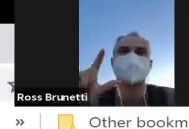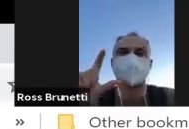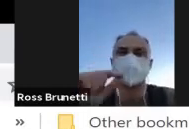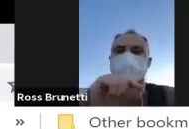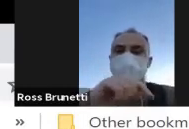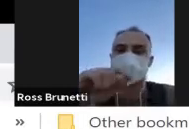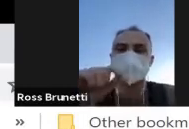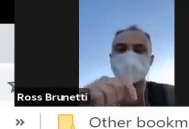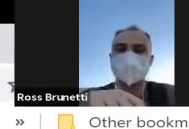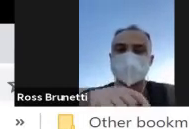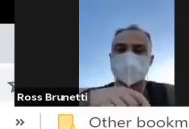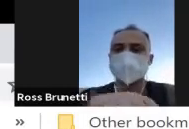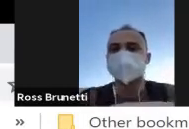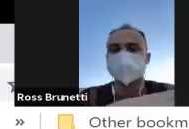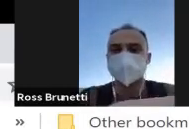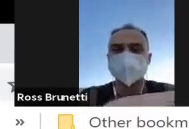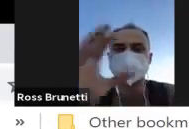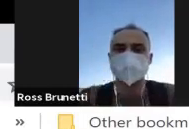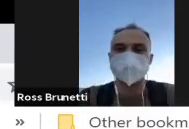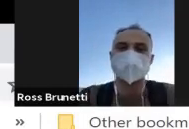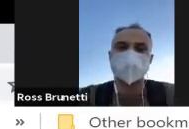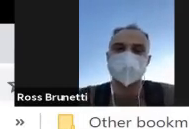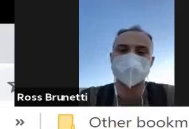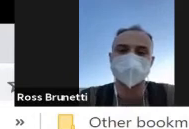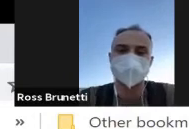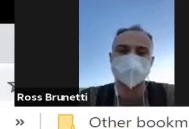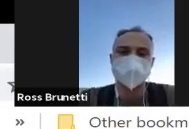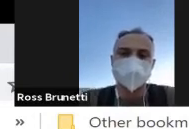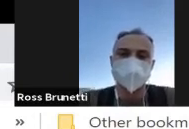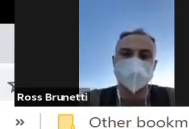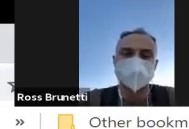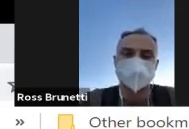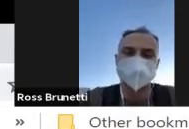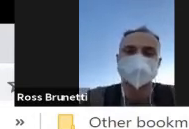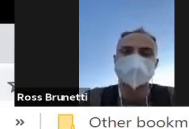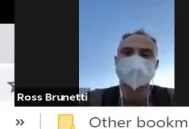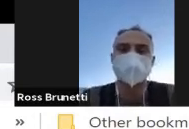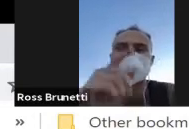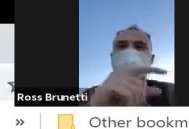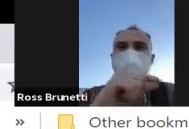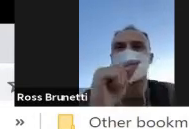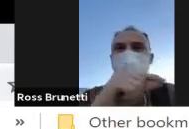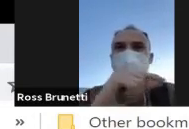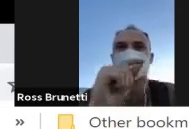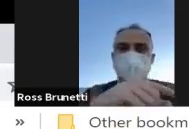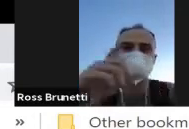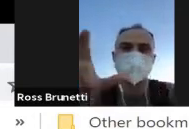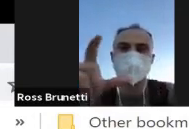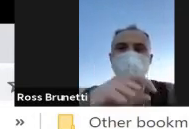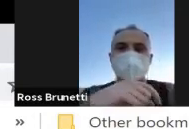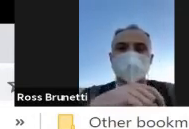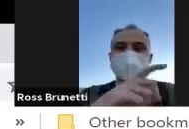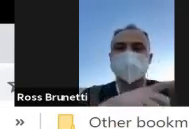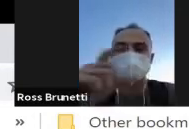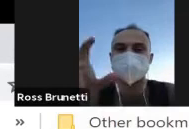is it can be very flattening to someone or to a group of people if you're just ideating off